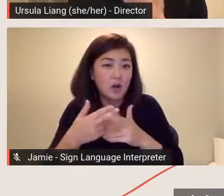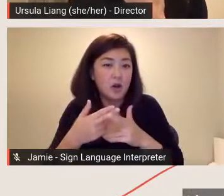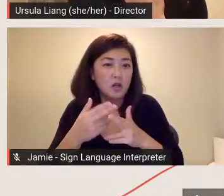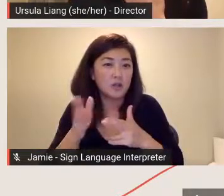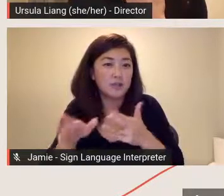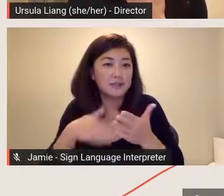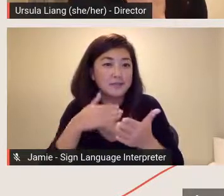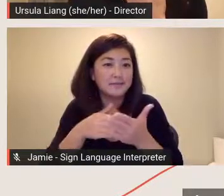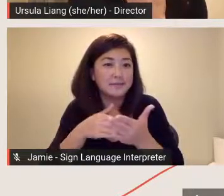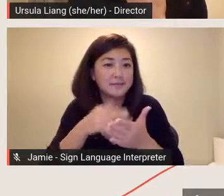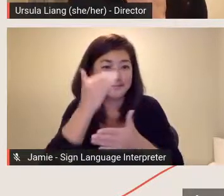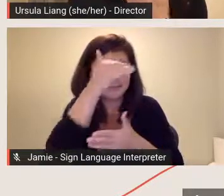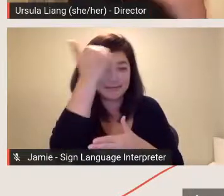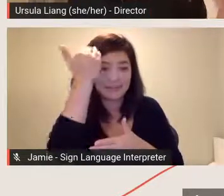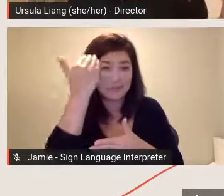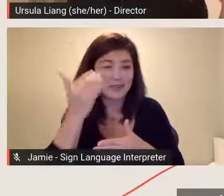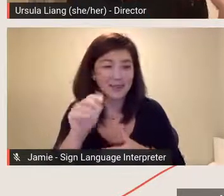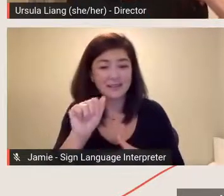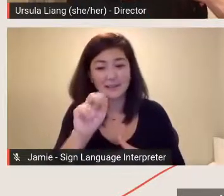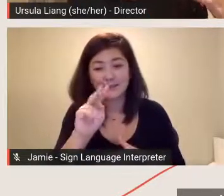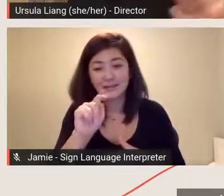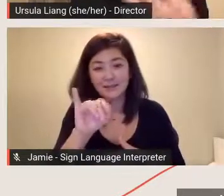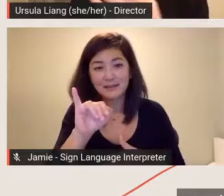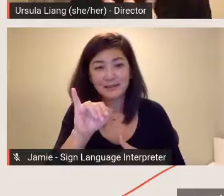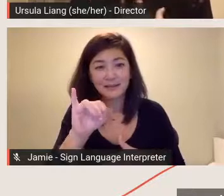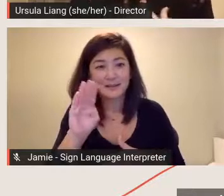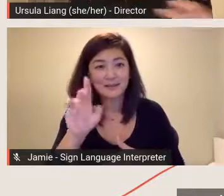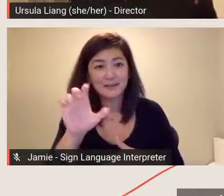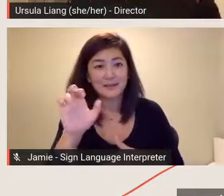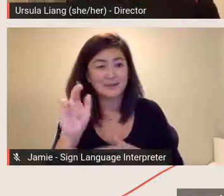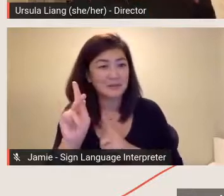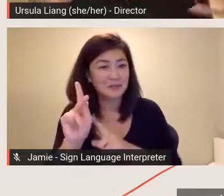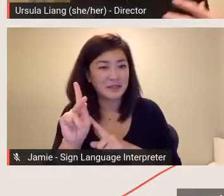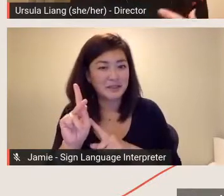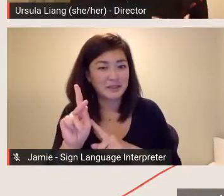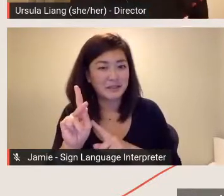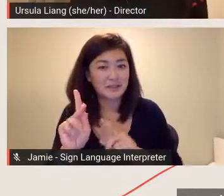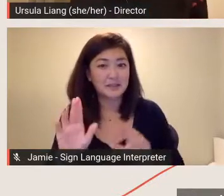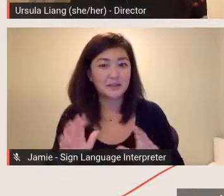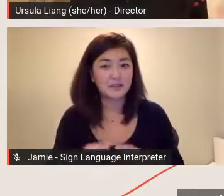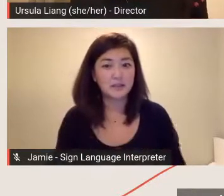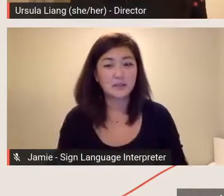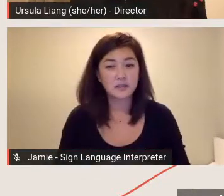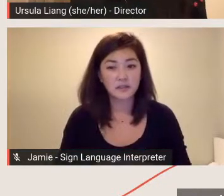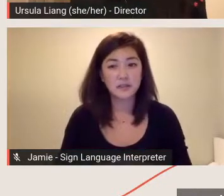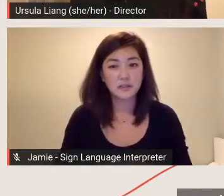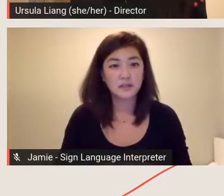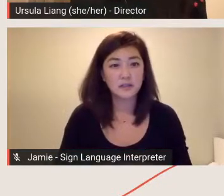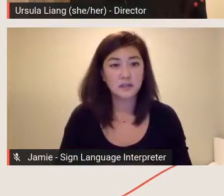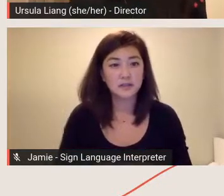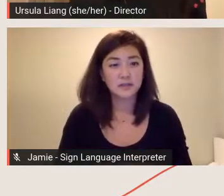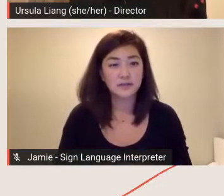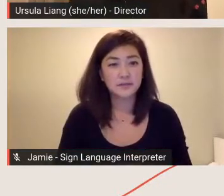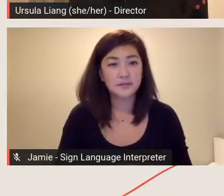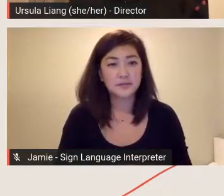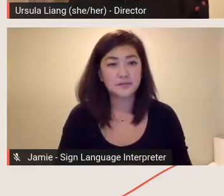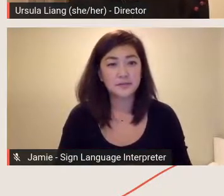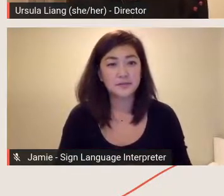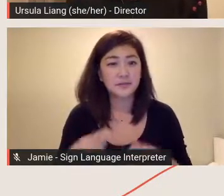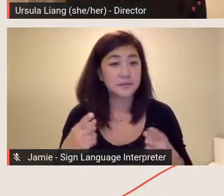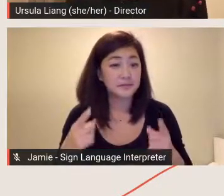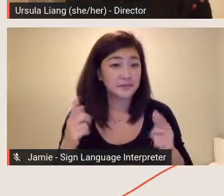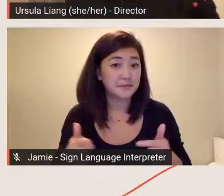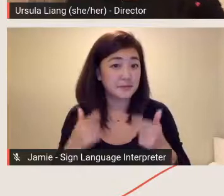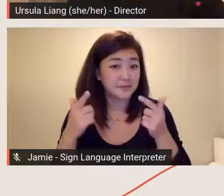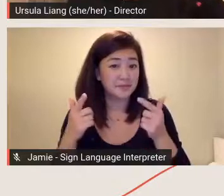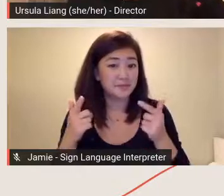although I think there are a lot of things that people are not understanding are so like you know, so like in the body after living in an American society